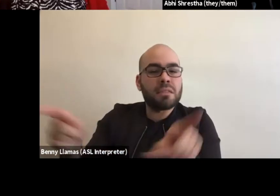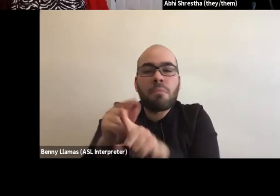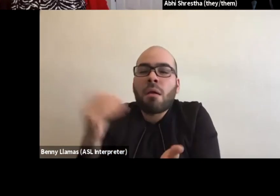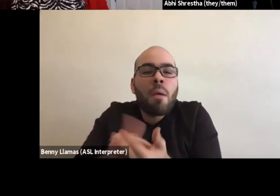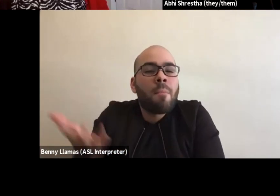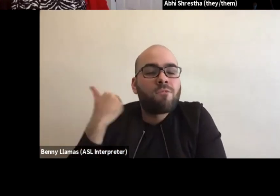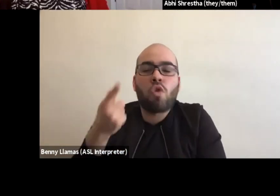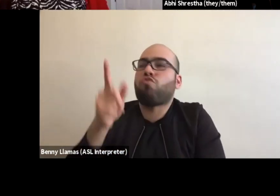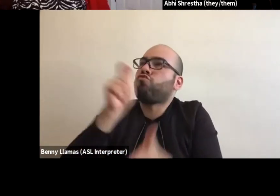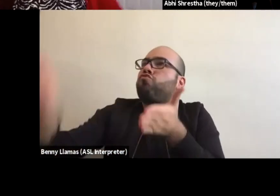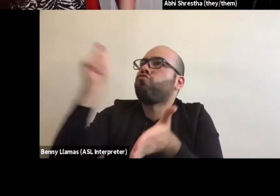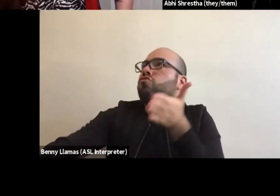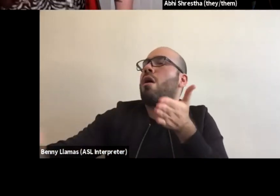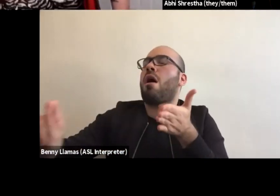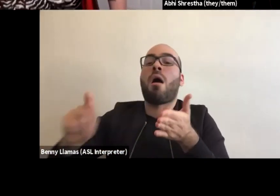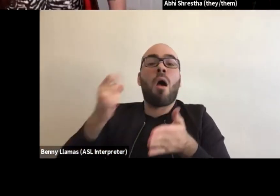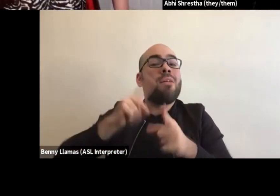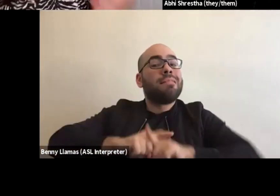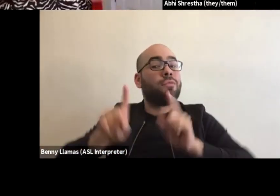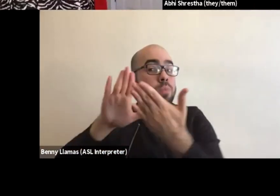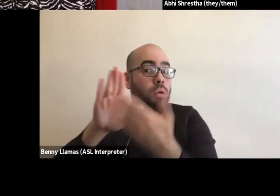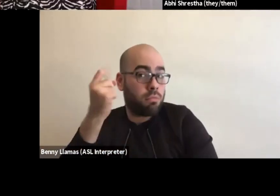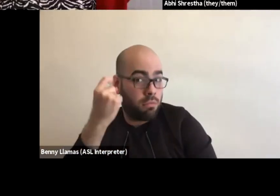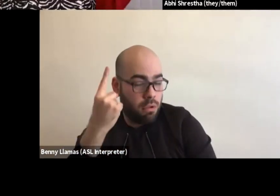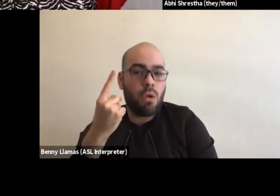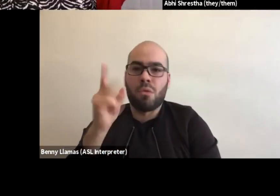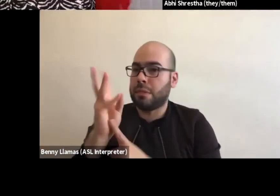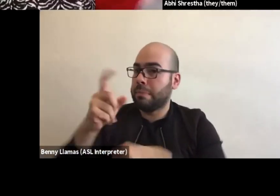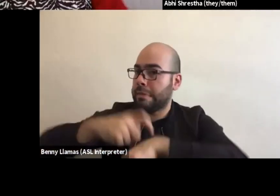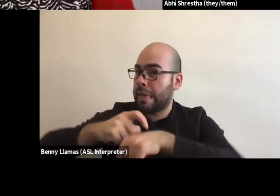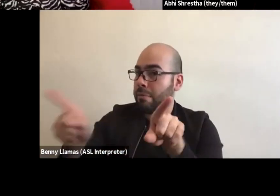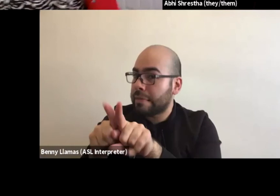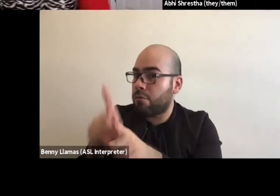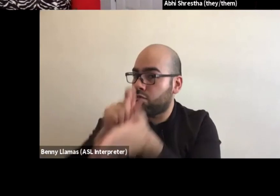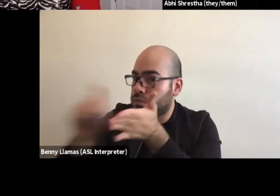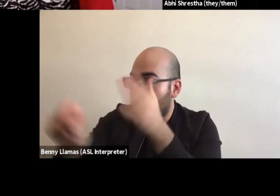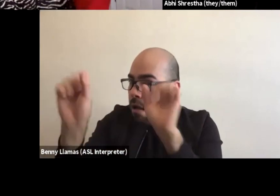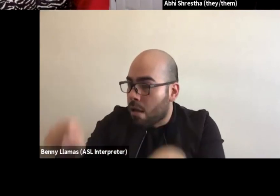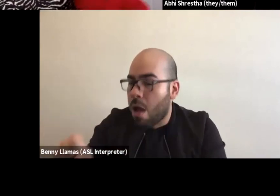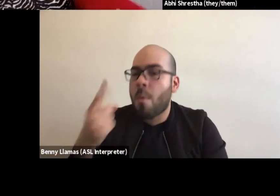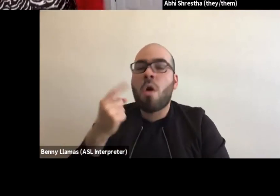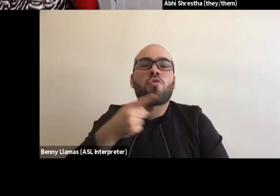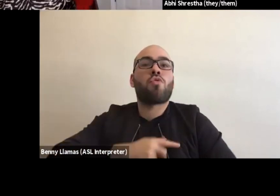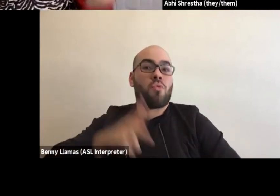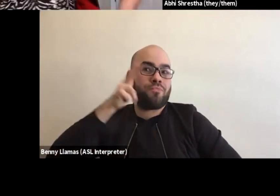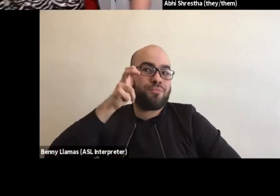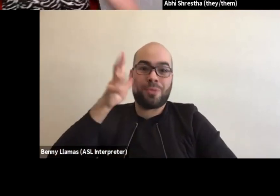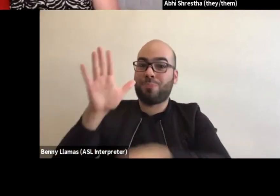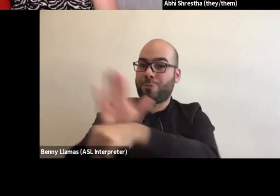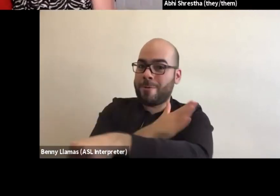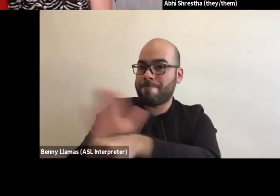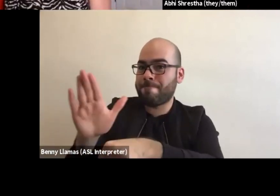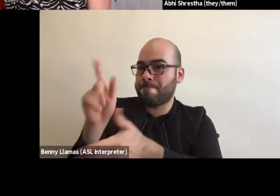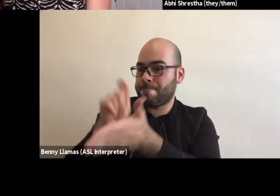feel intimidating, but like really have fun, listen to the music, notice what you're noticing in the music, write in response to the